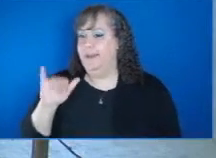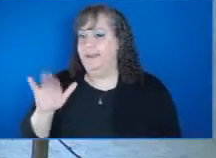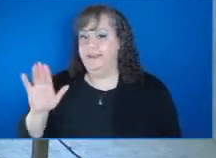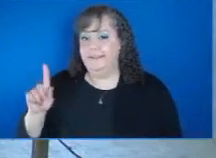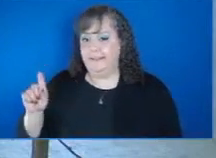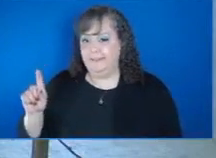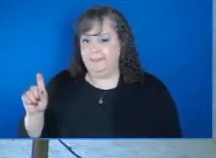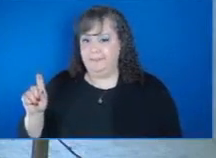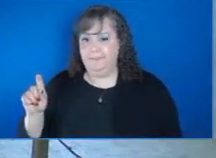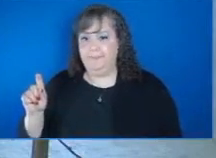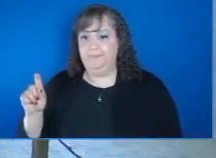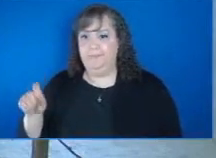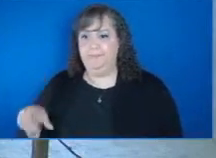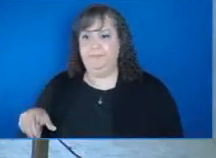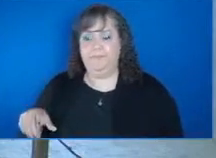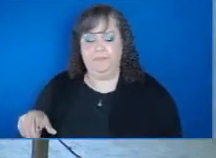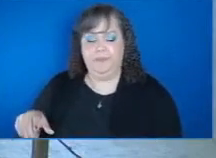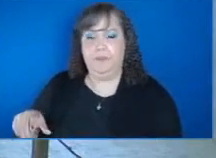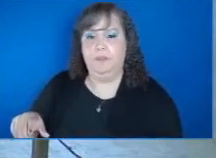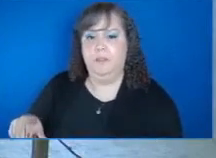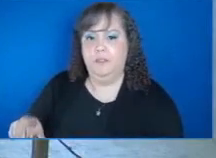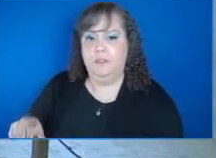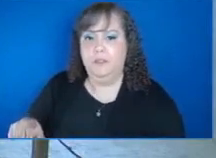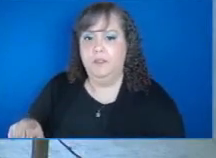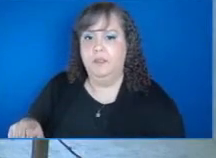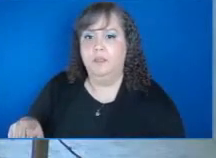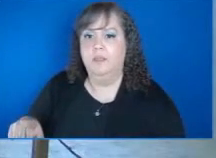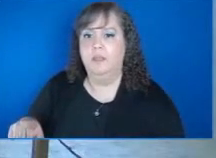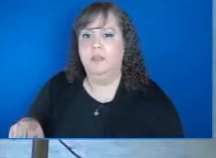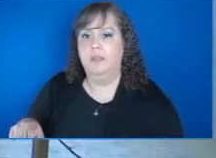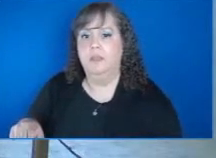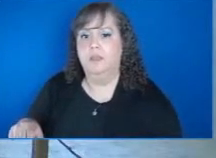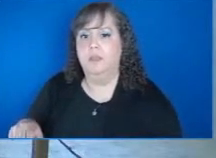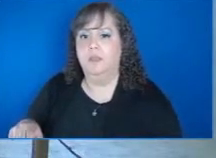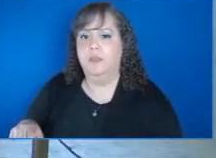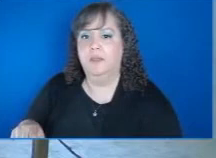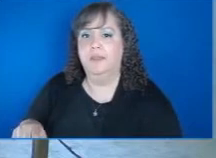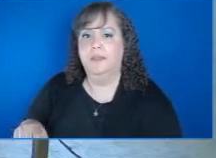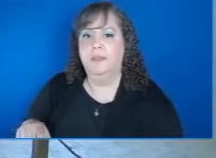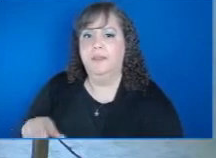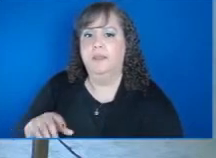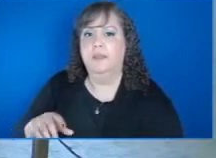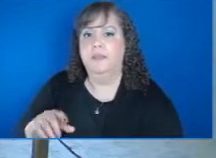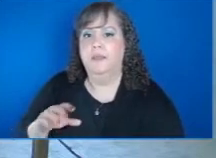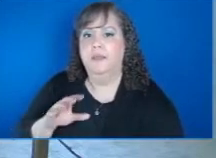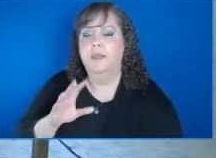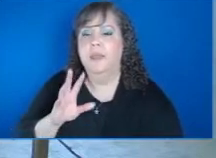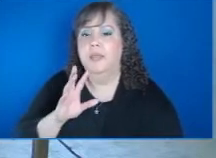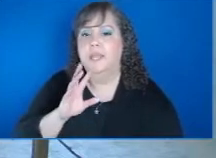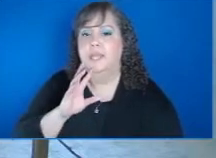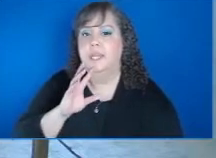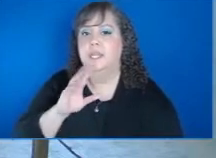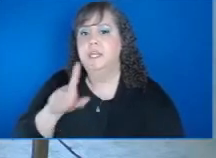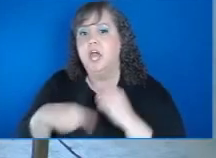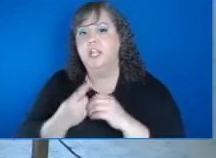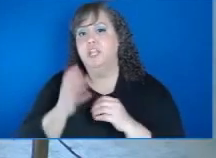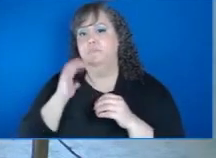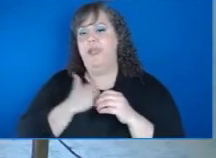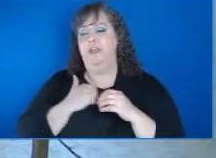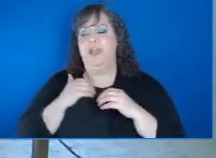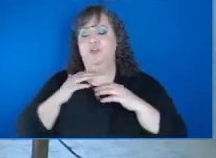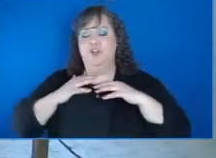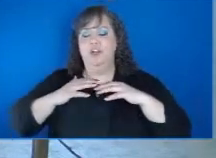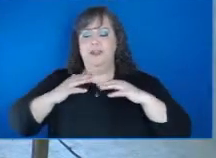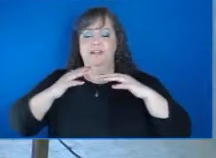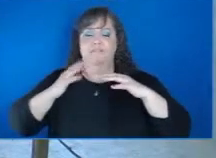talking about our little asteroid here, our little football stadium full of rocks, James Taylor on YouTube wants to know, do you know